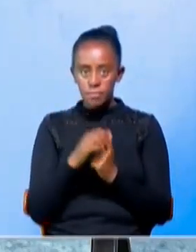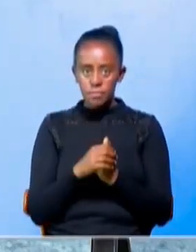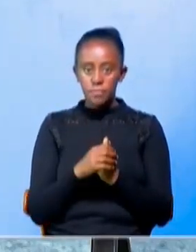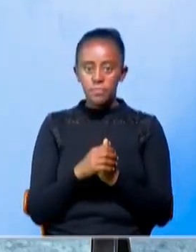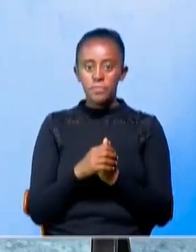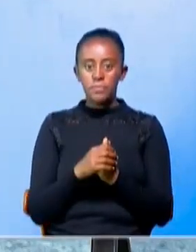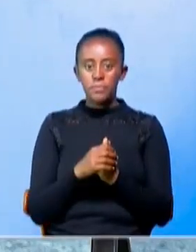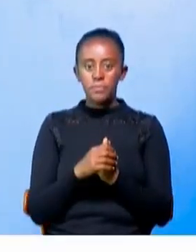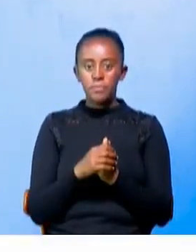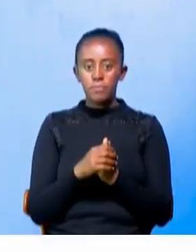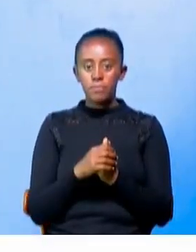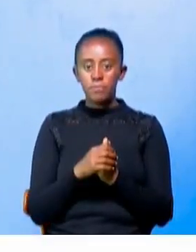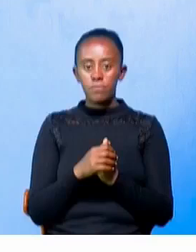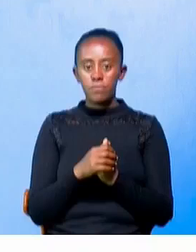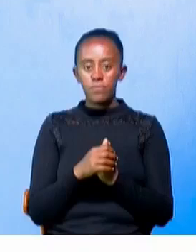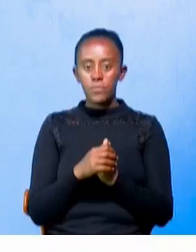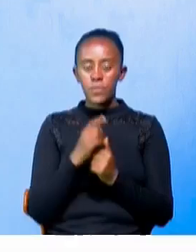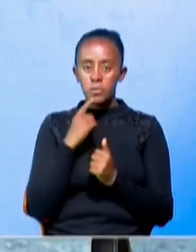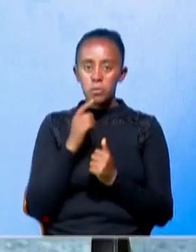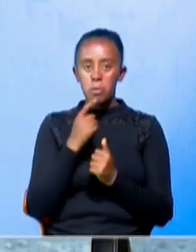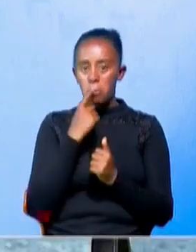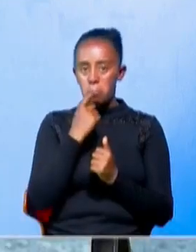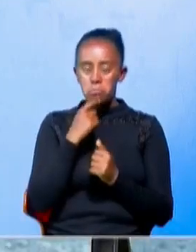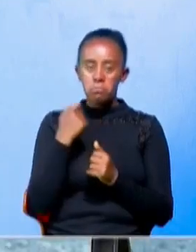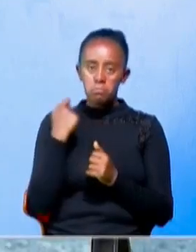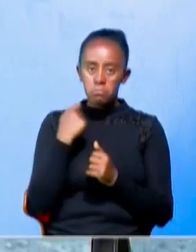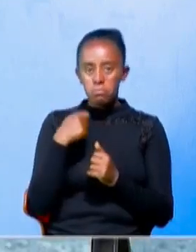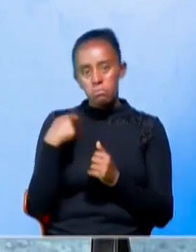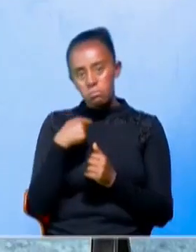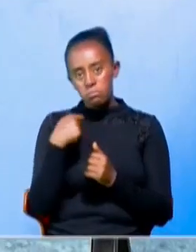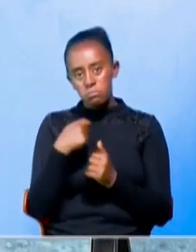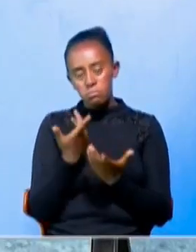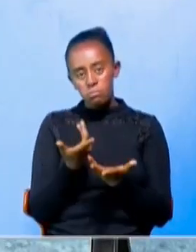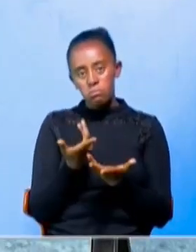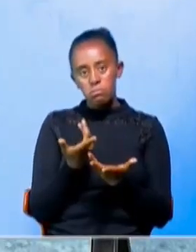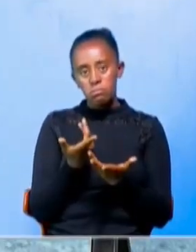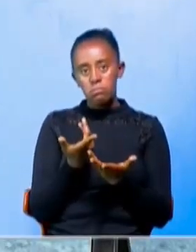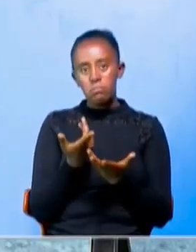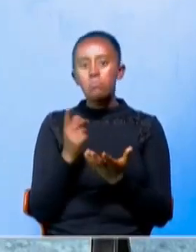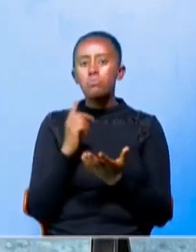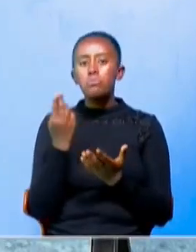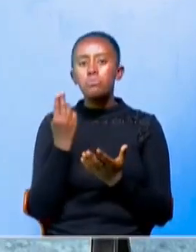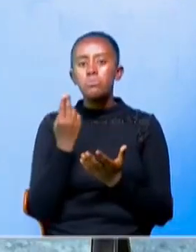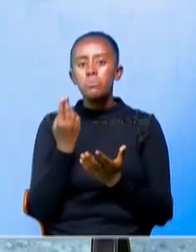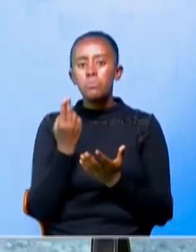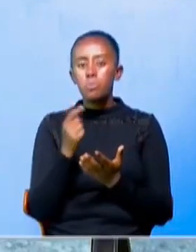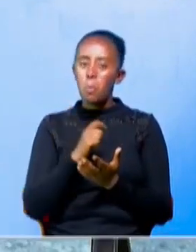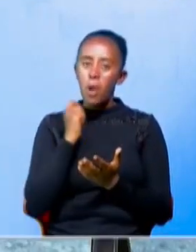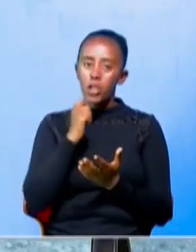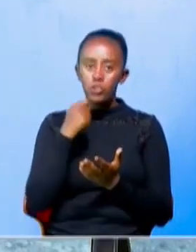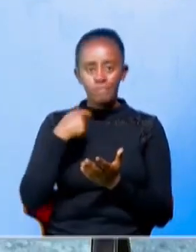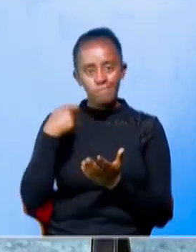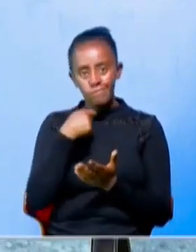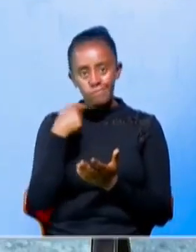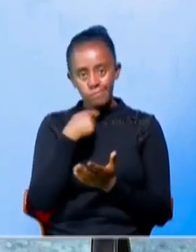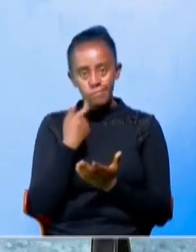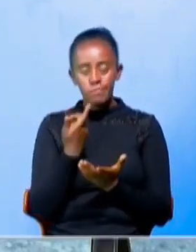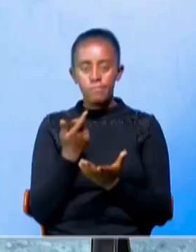Mouthwash means that in order to clean your mouth, you may use what? Brush. See,